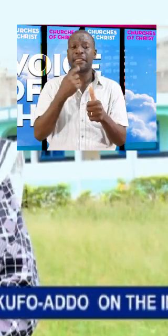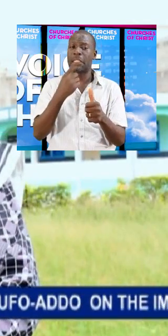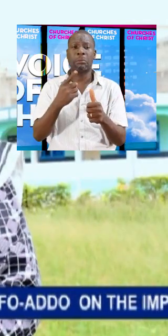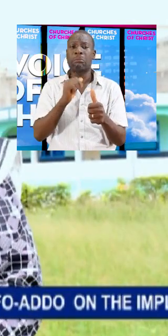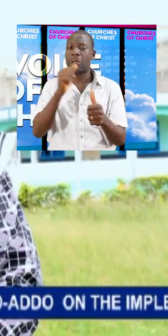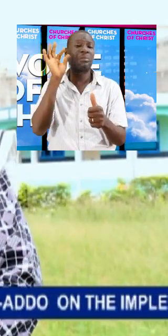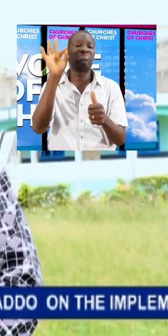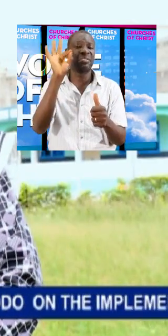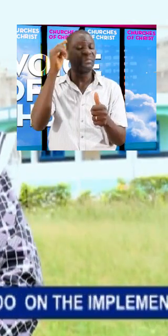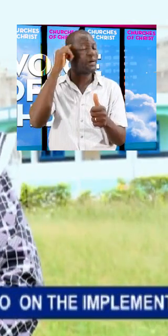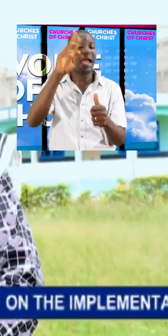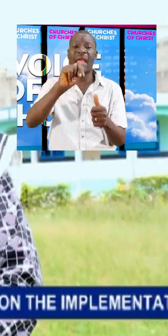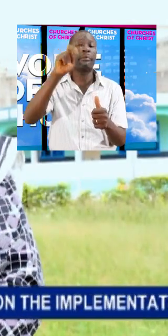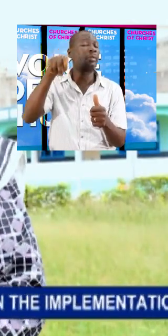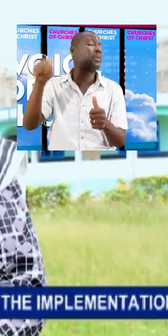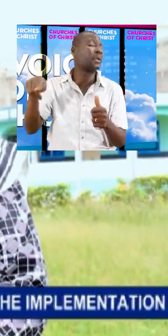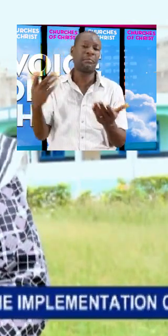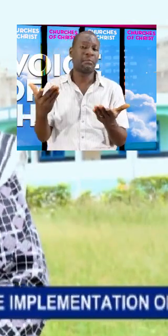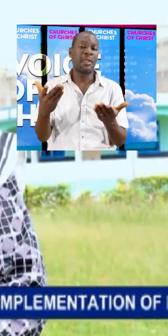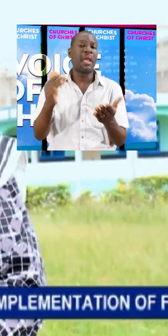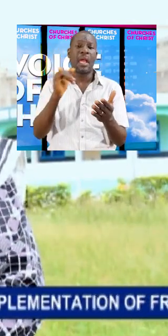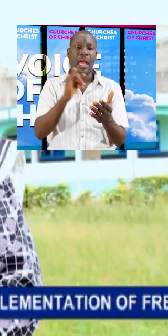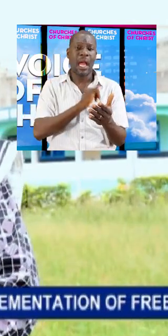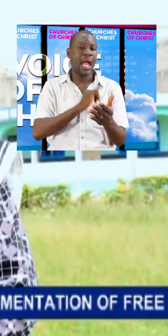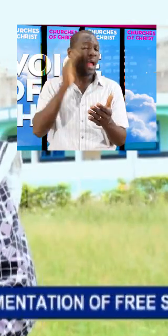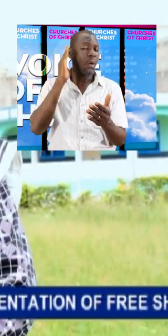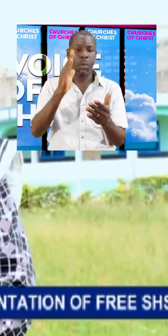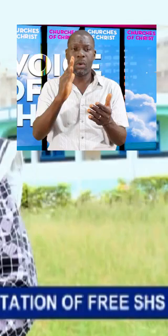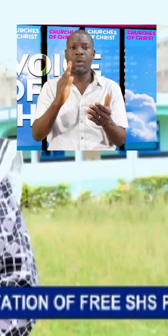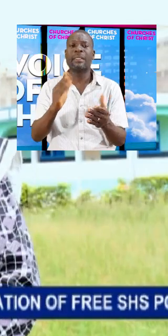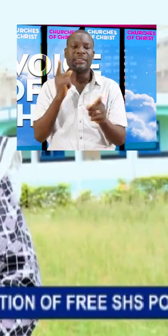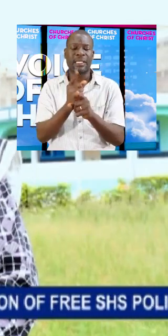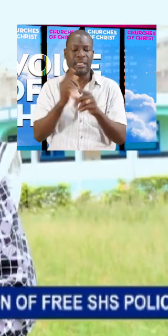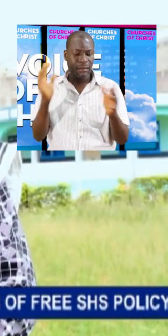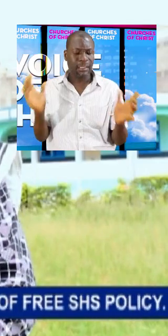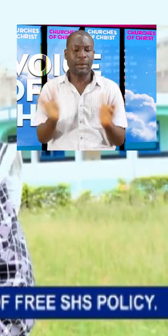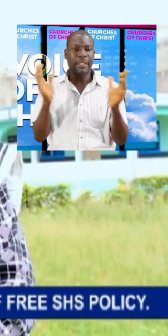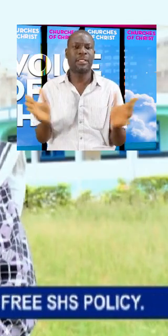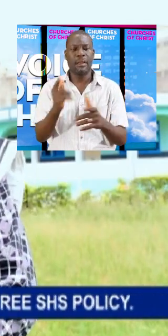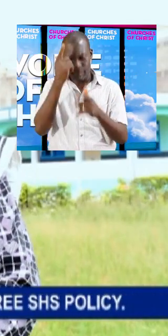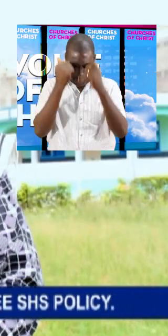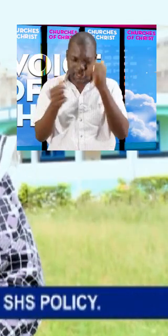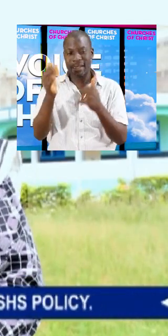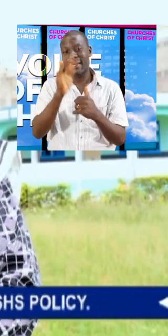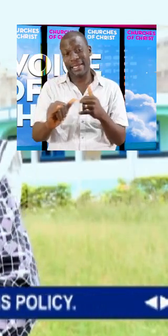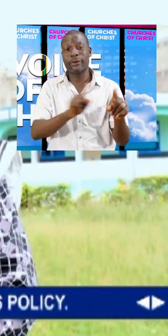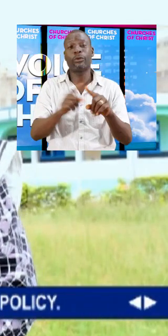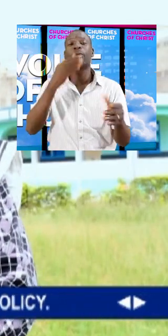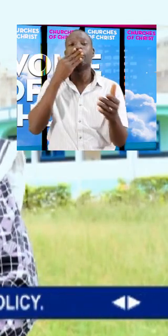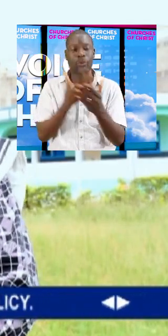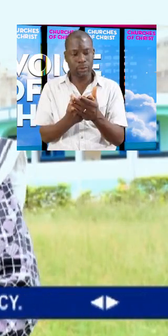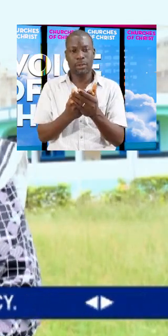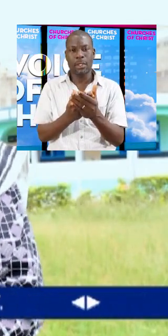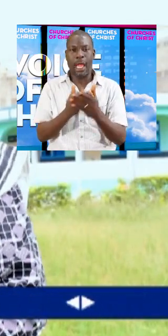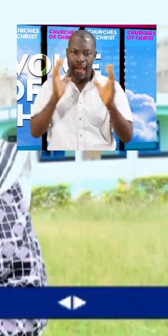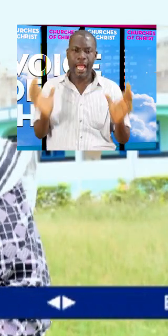e ma mpp o nanso so wo mo na ayade no ne twase ye da won ho ase na ye bo wo mo abaso